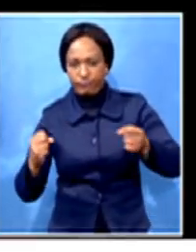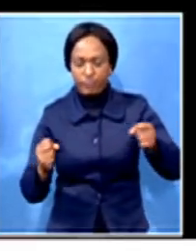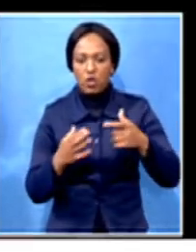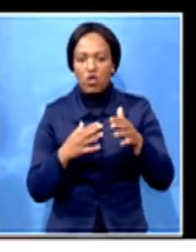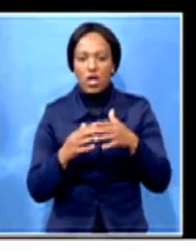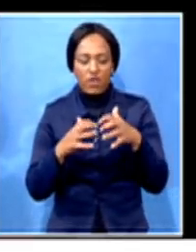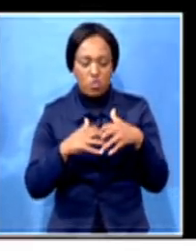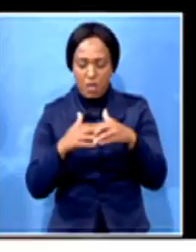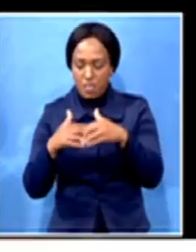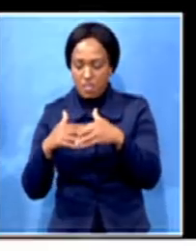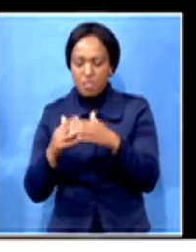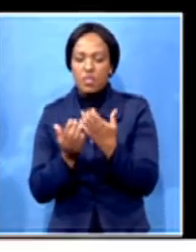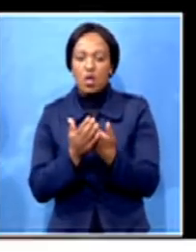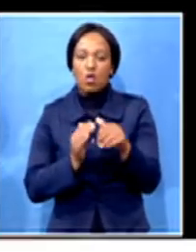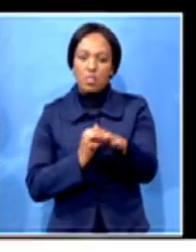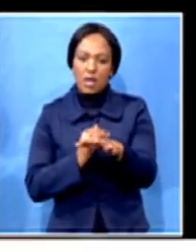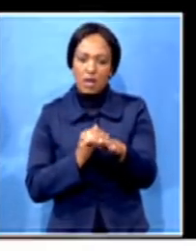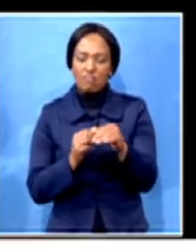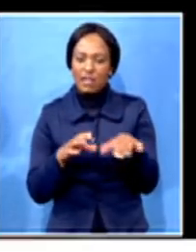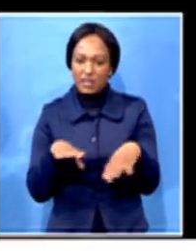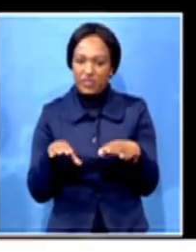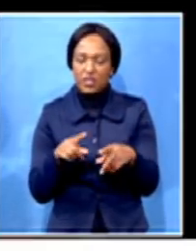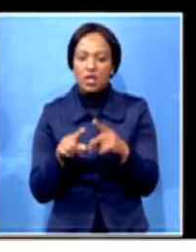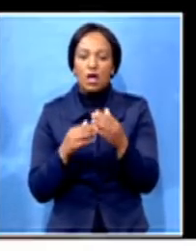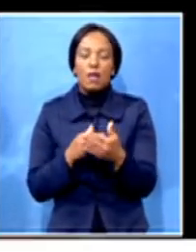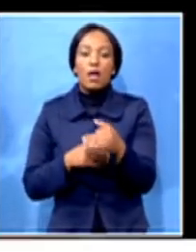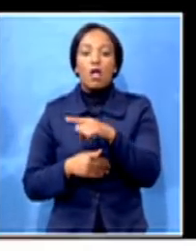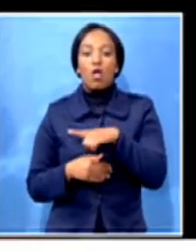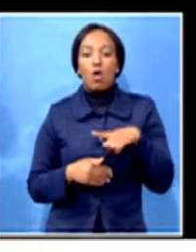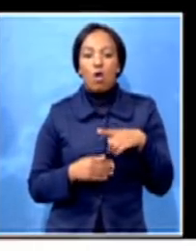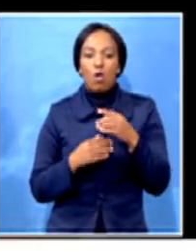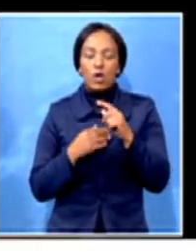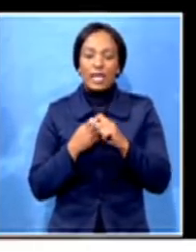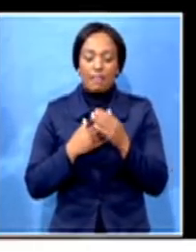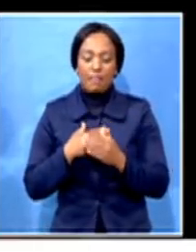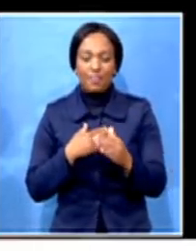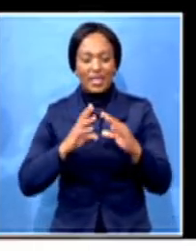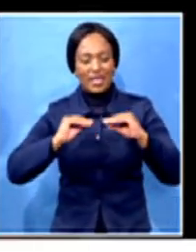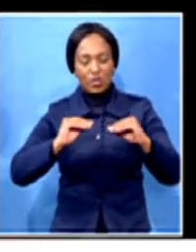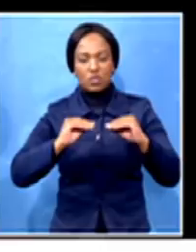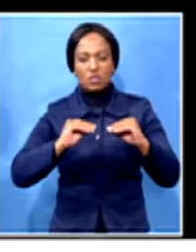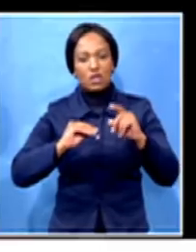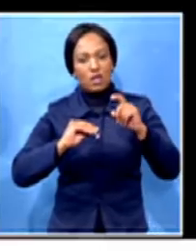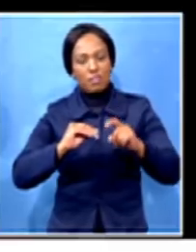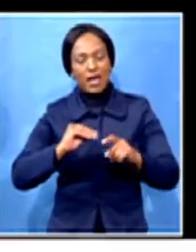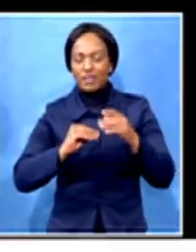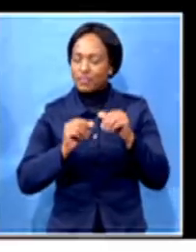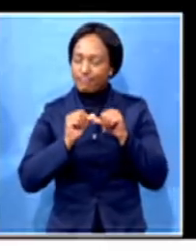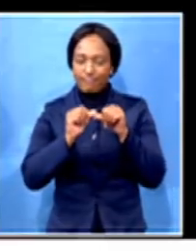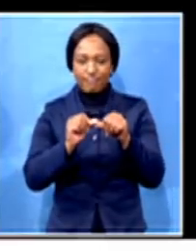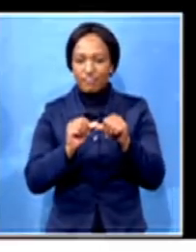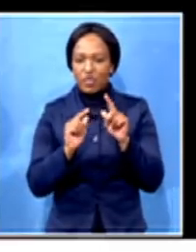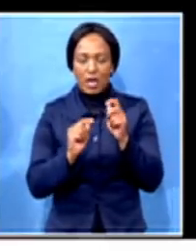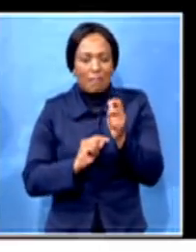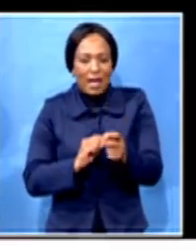it there. And of course, we know that the long-term multiplier effect of education is something that is priceless. So if people are